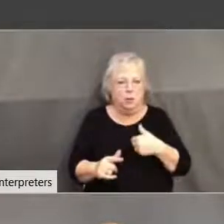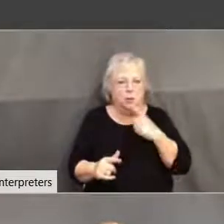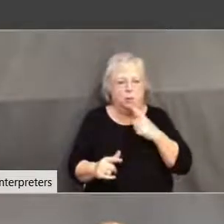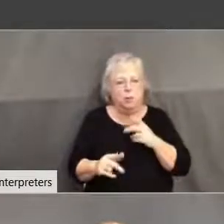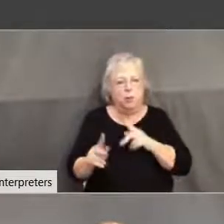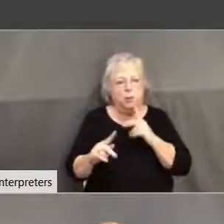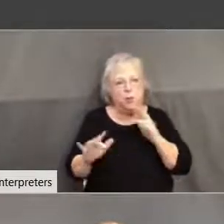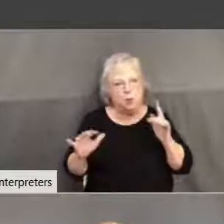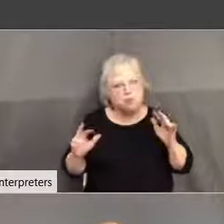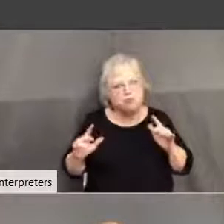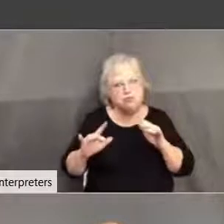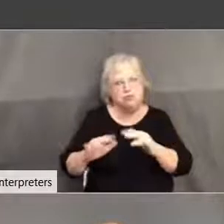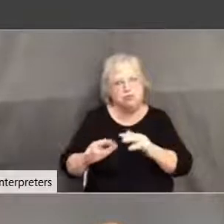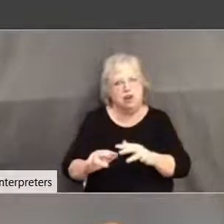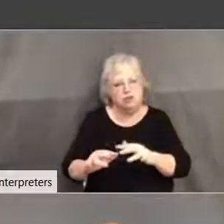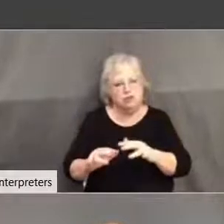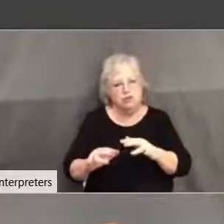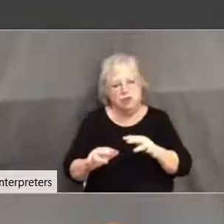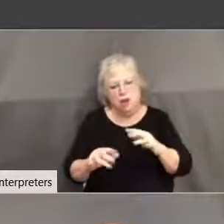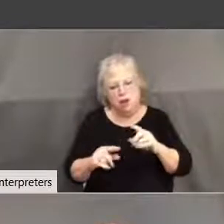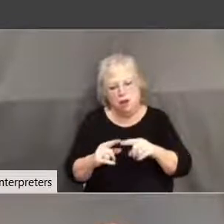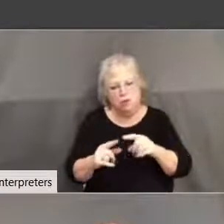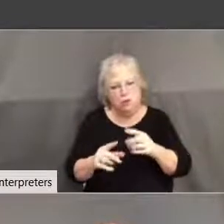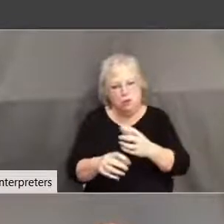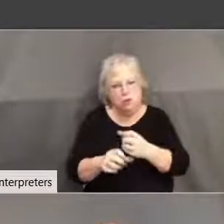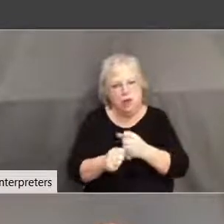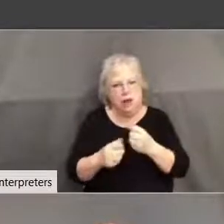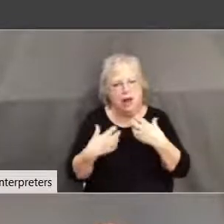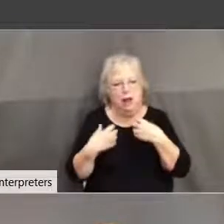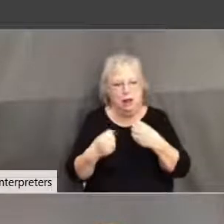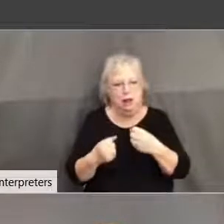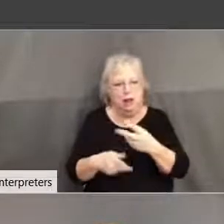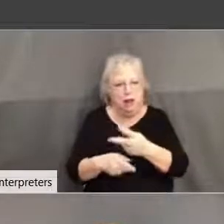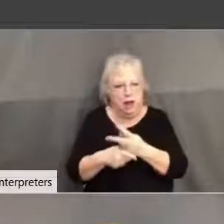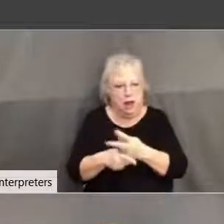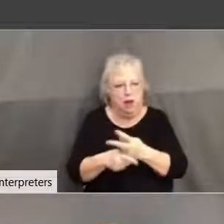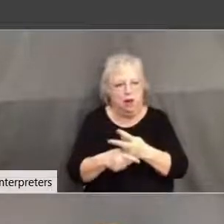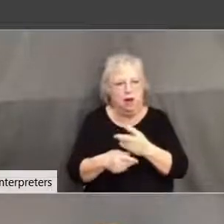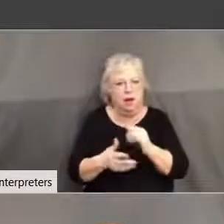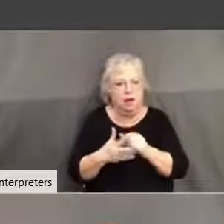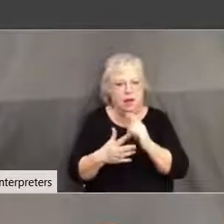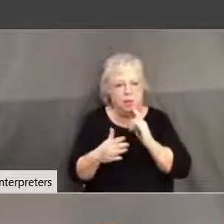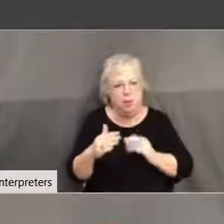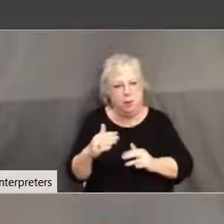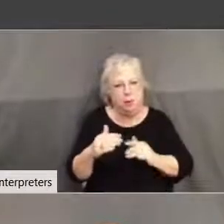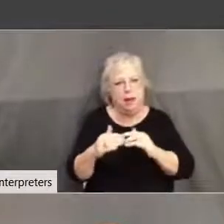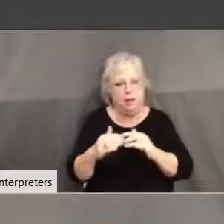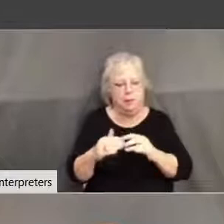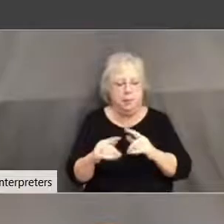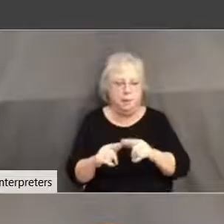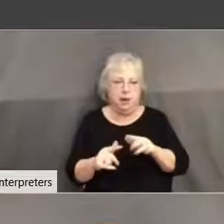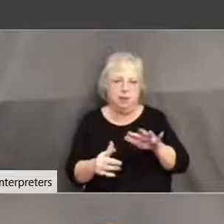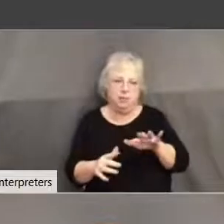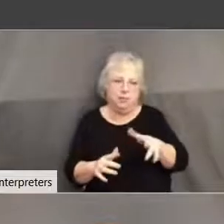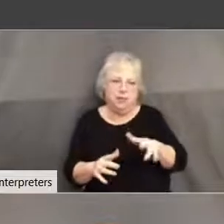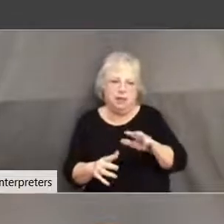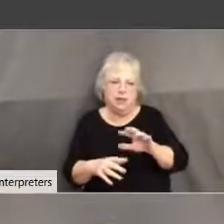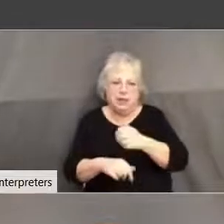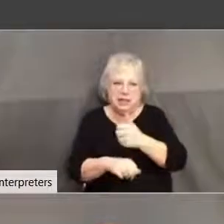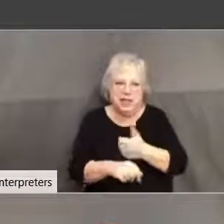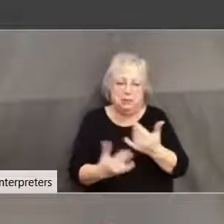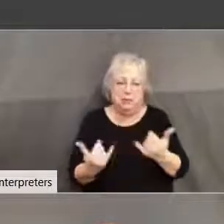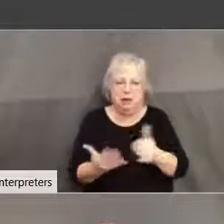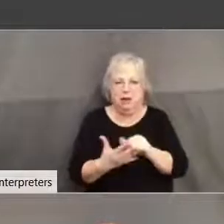people and all that's going to be made up. But it's been pretty well established now that that doesn't happen. If you